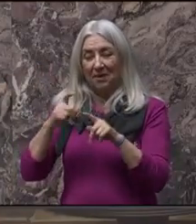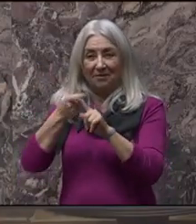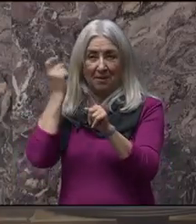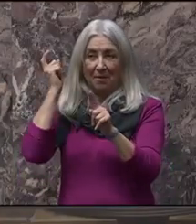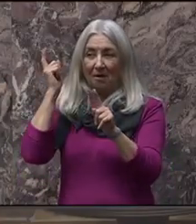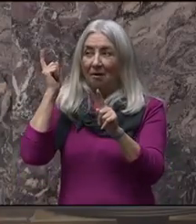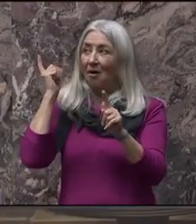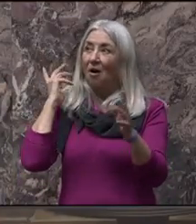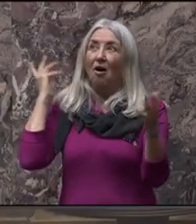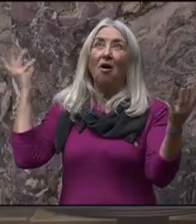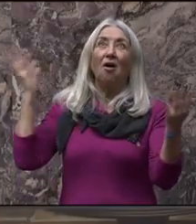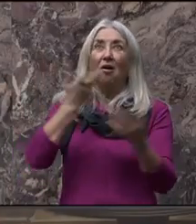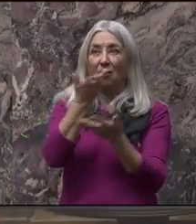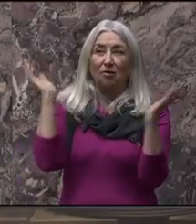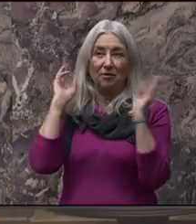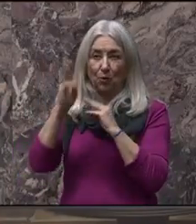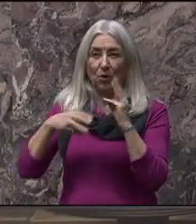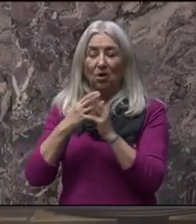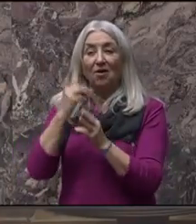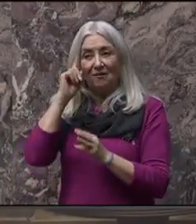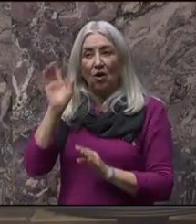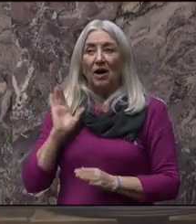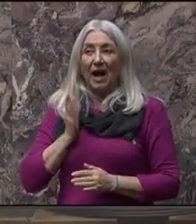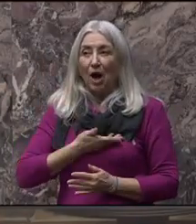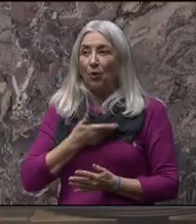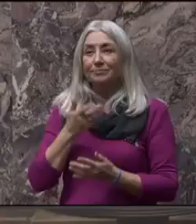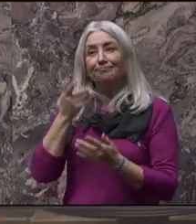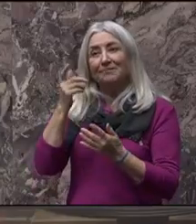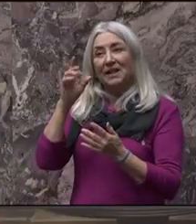second annual BC Tech Summit. We will welcome them to